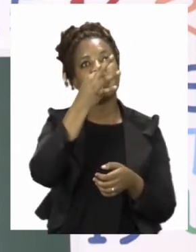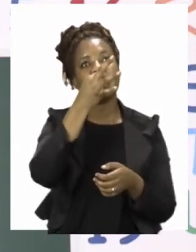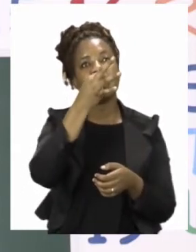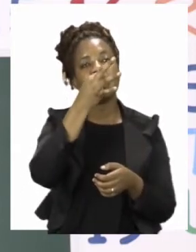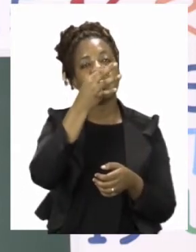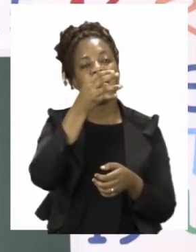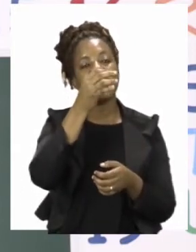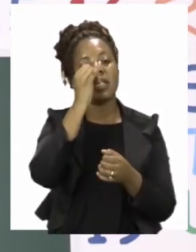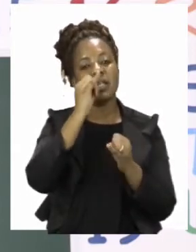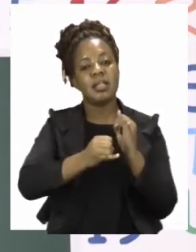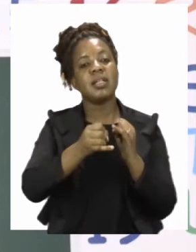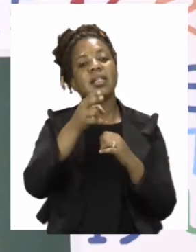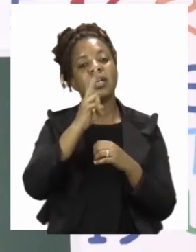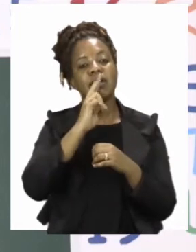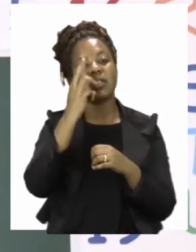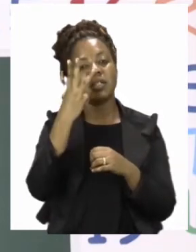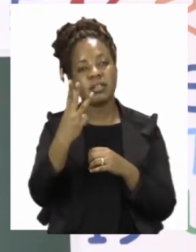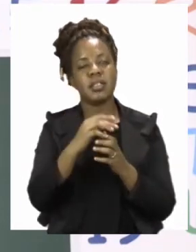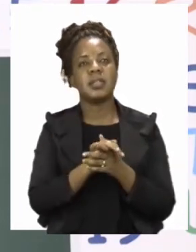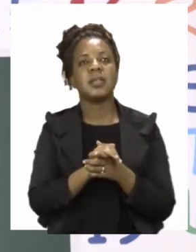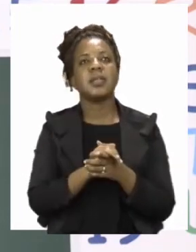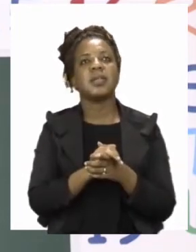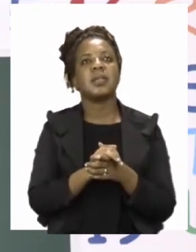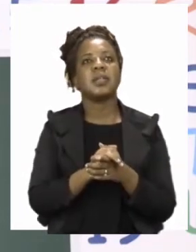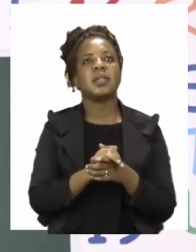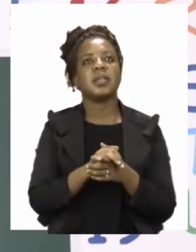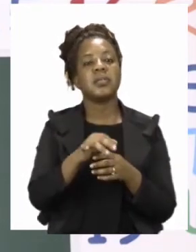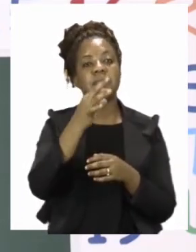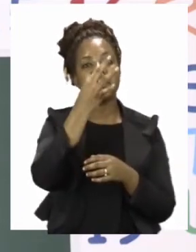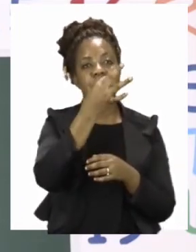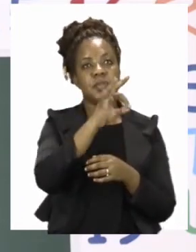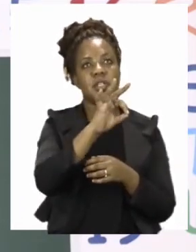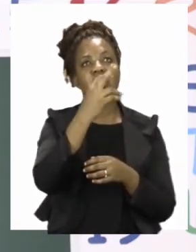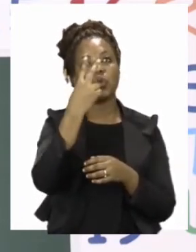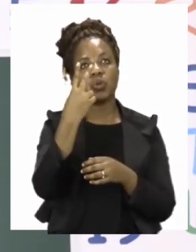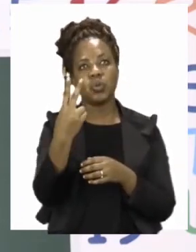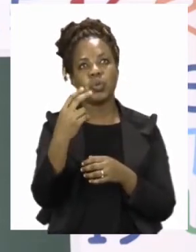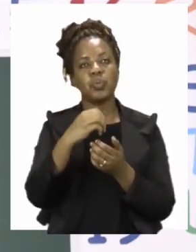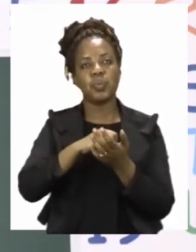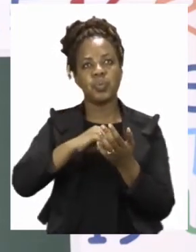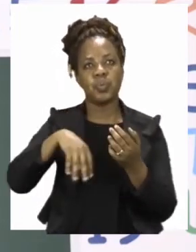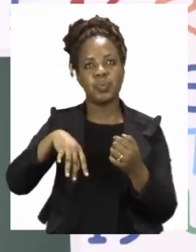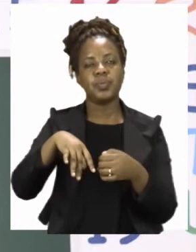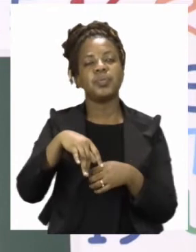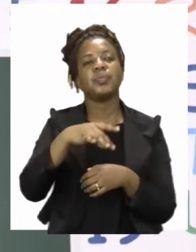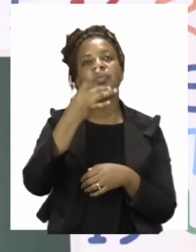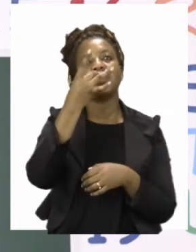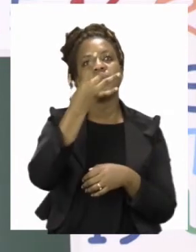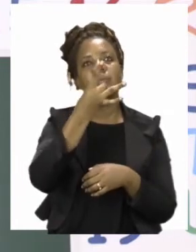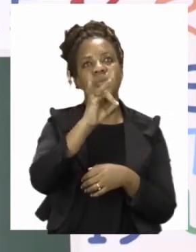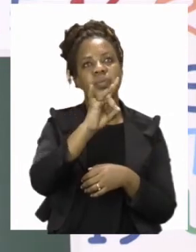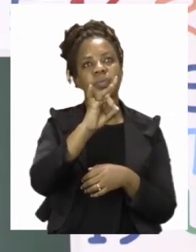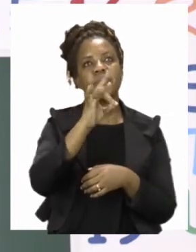count backwards until we get to 9. Let's use our fingers. So we are going to